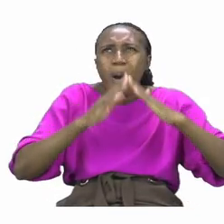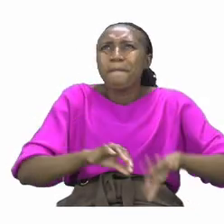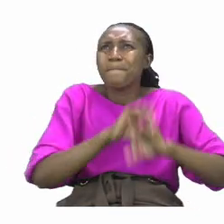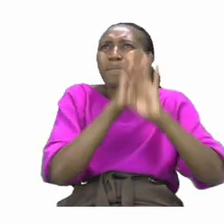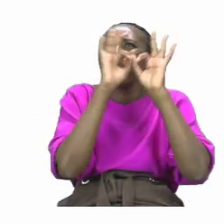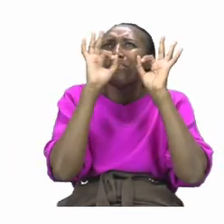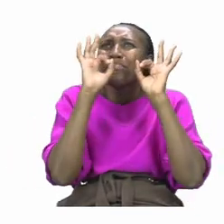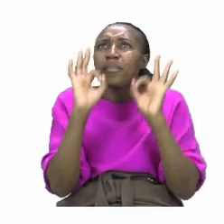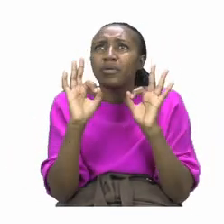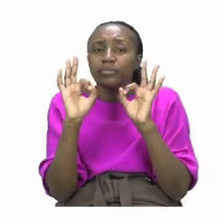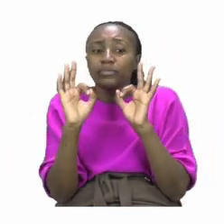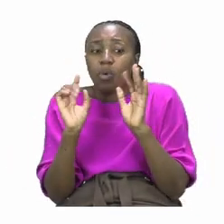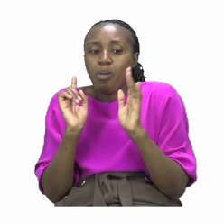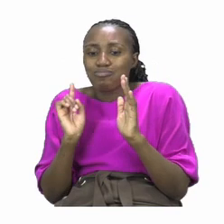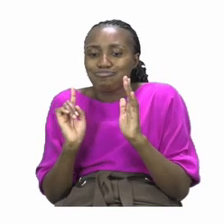went inside.